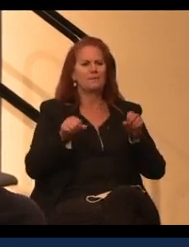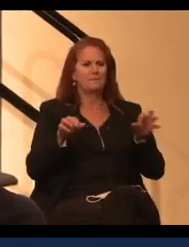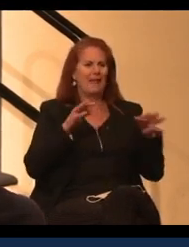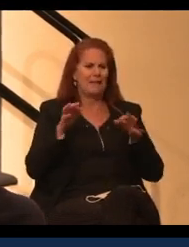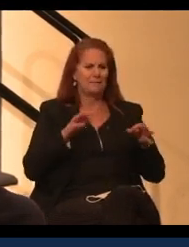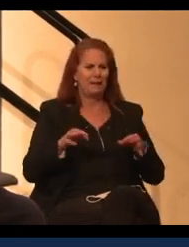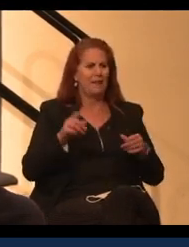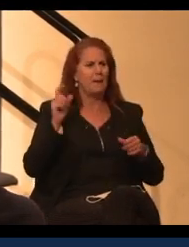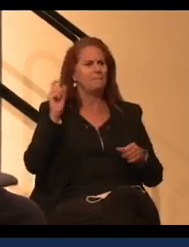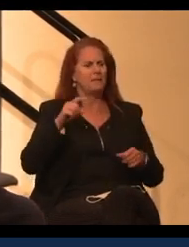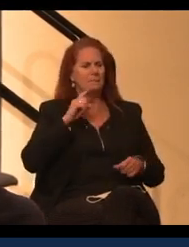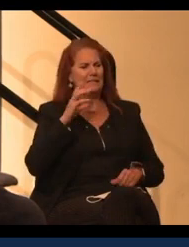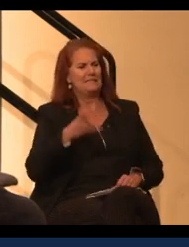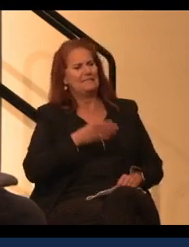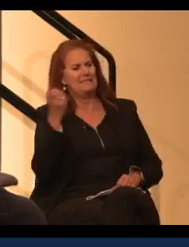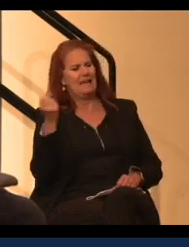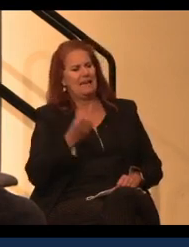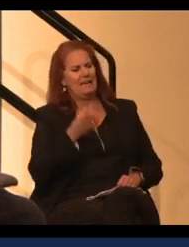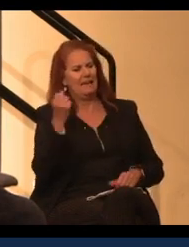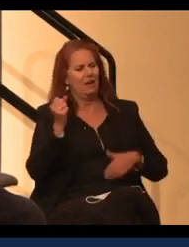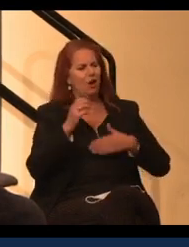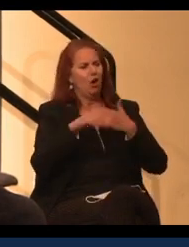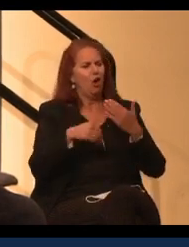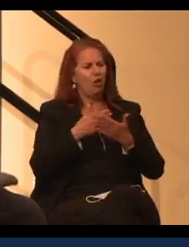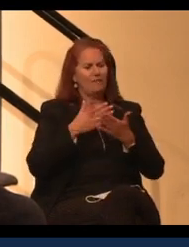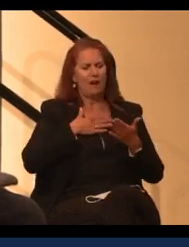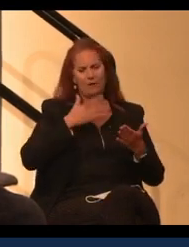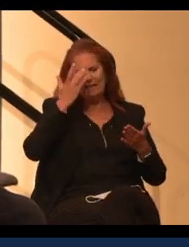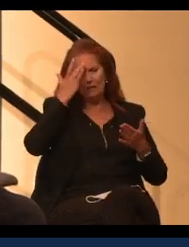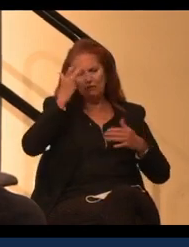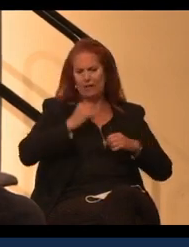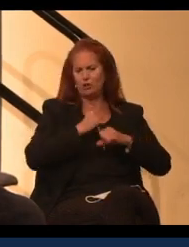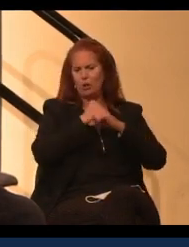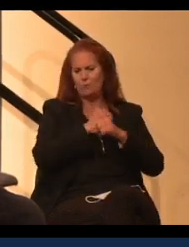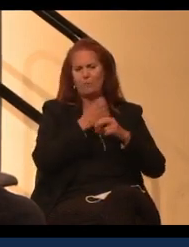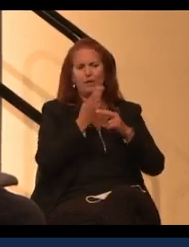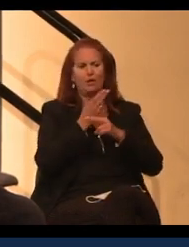explanation, but that they must be taking all of our intellectual